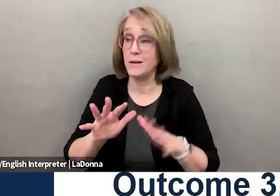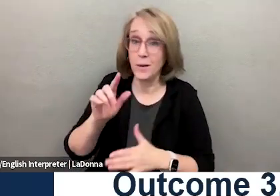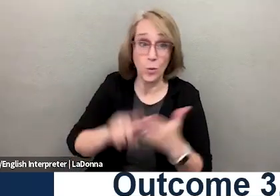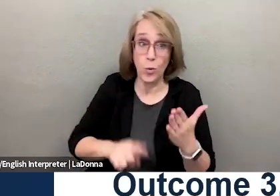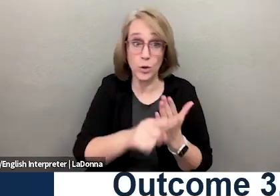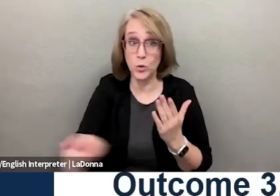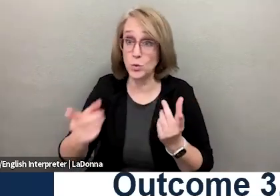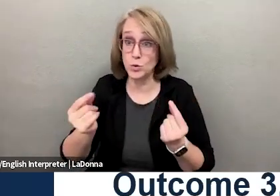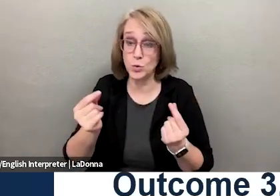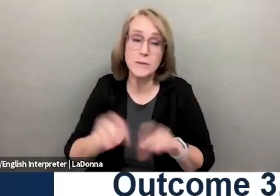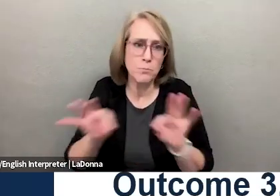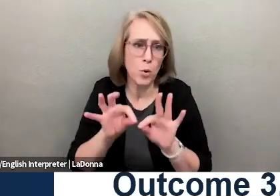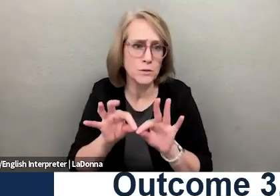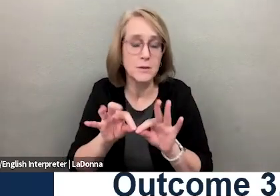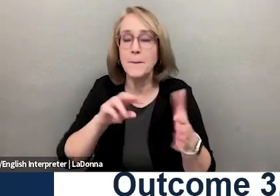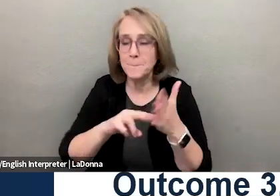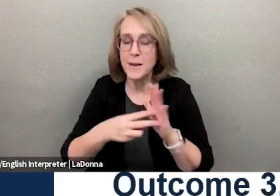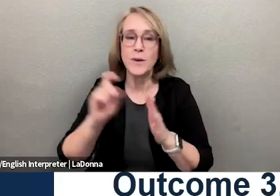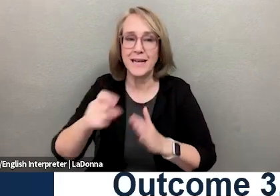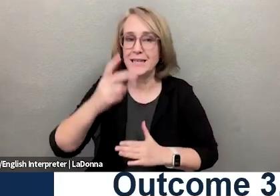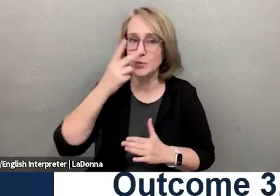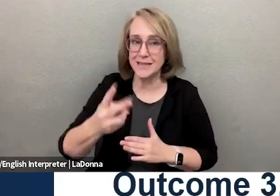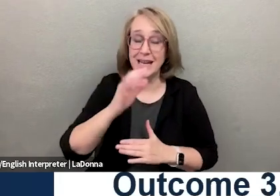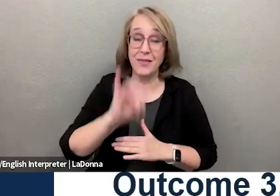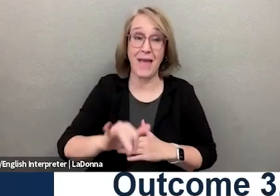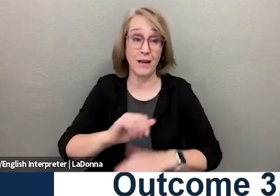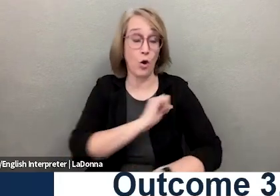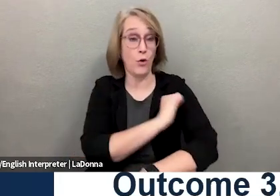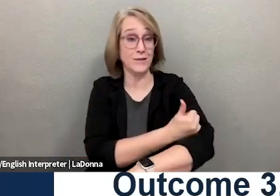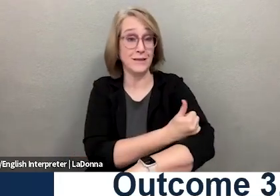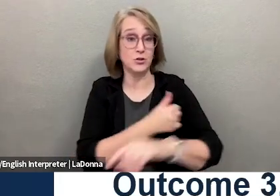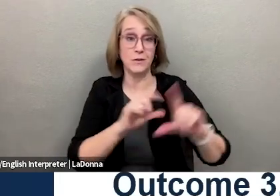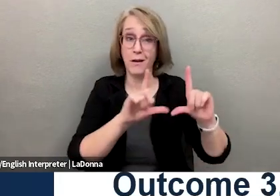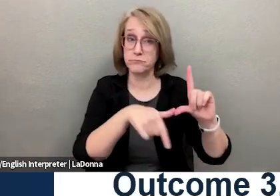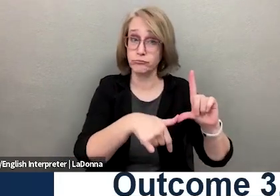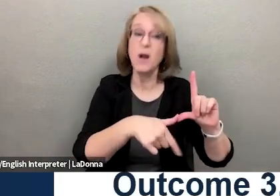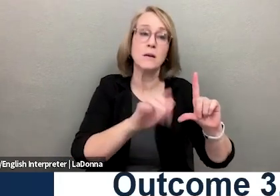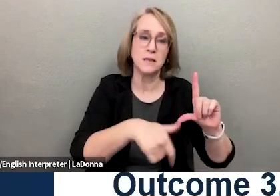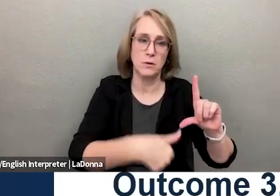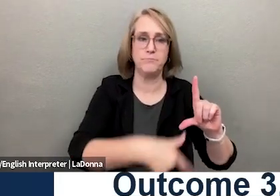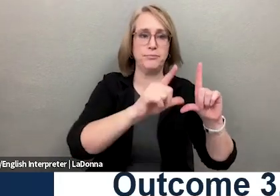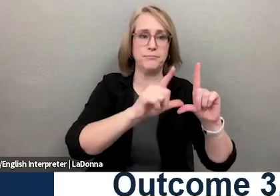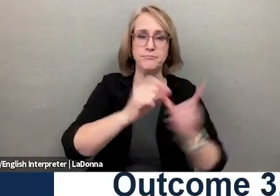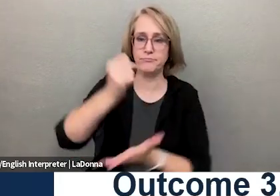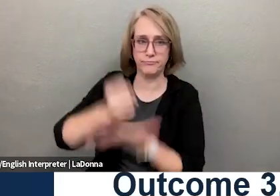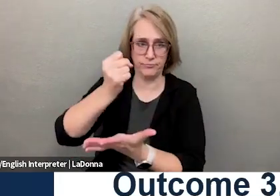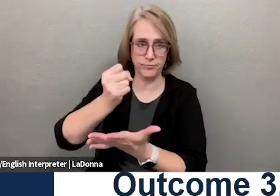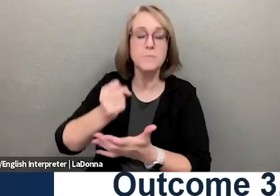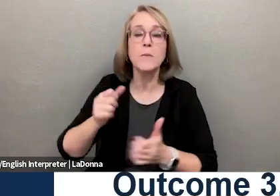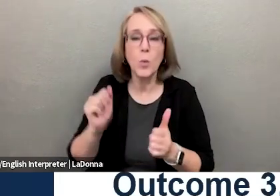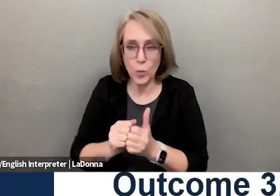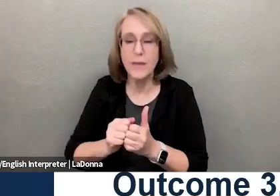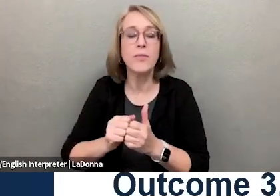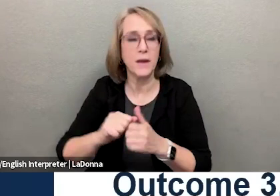it's reauthorizing and extending the sunset date of the RAISE Family Caregiver Act through the